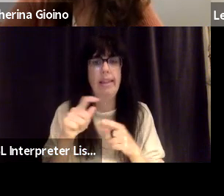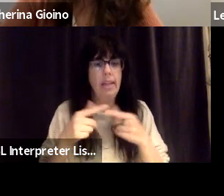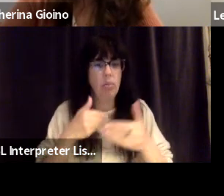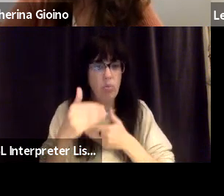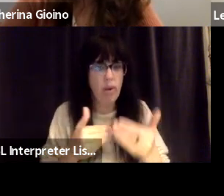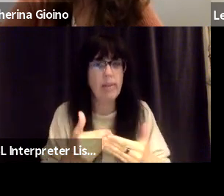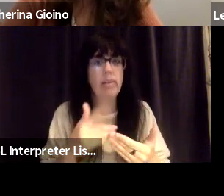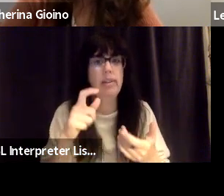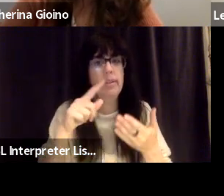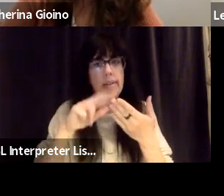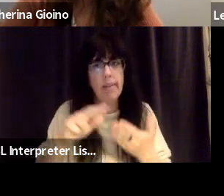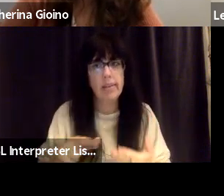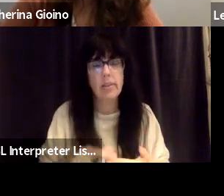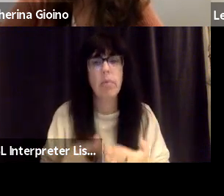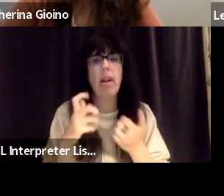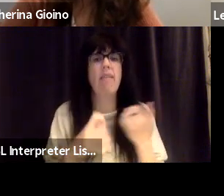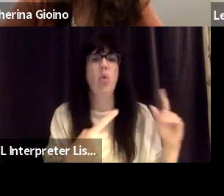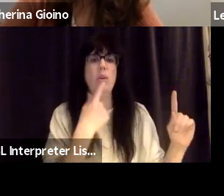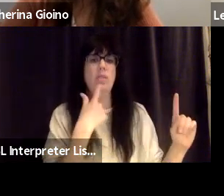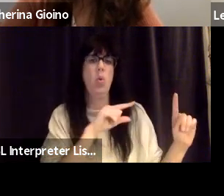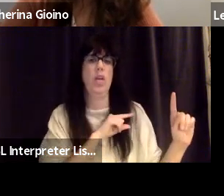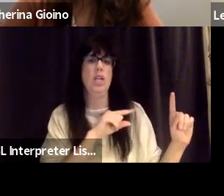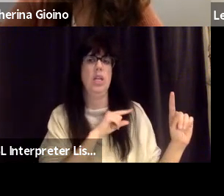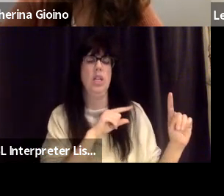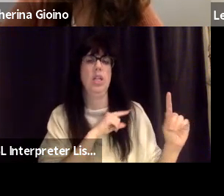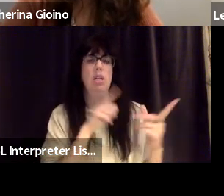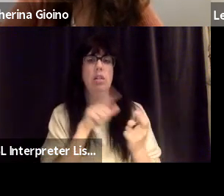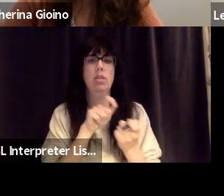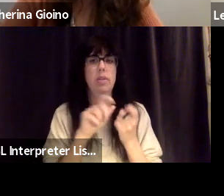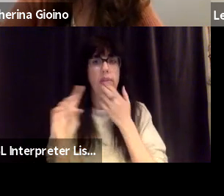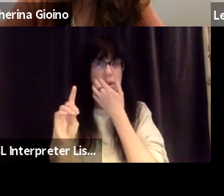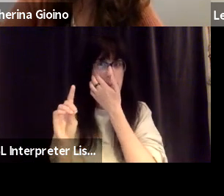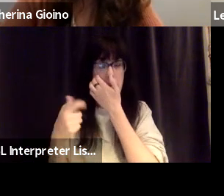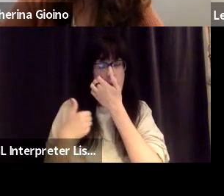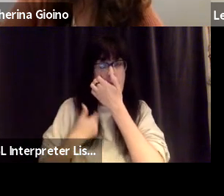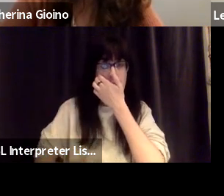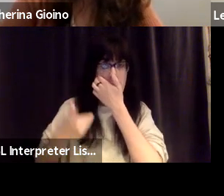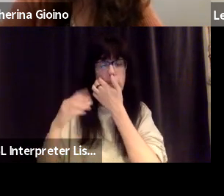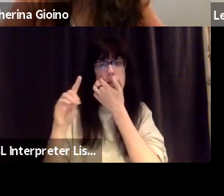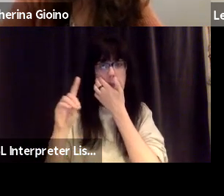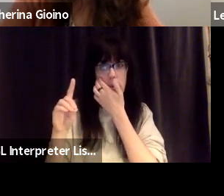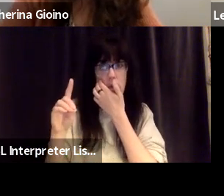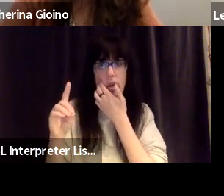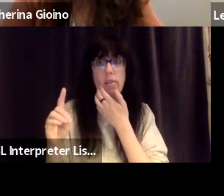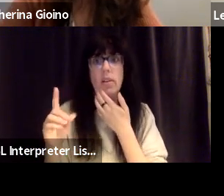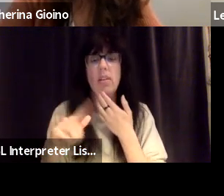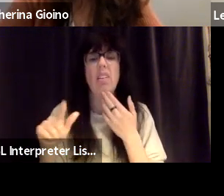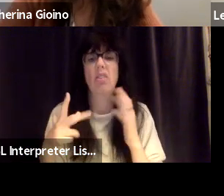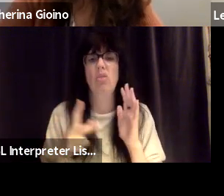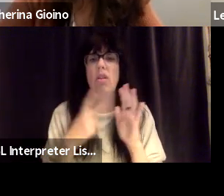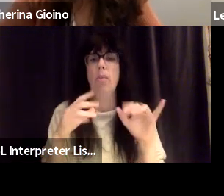evidence, but everybody said he was guilty, particularly the Democrats. And I'm a Democrat. So there's a terrible double